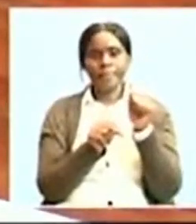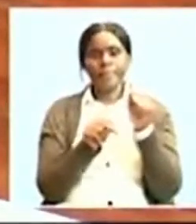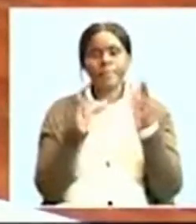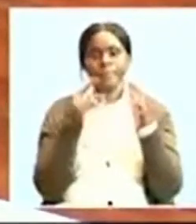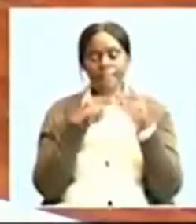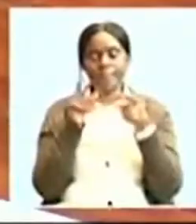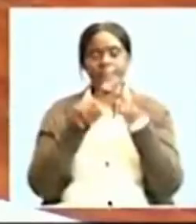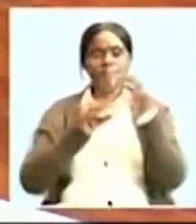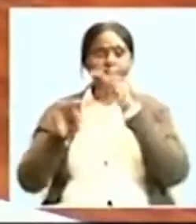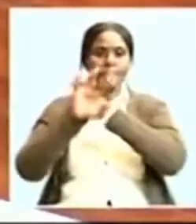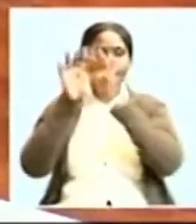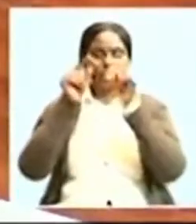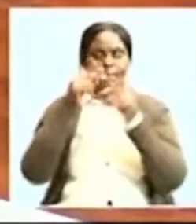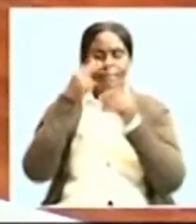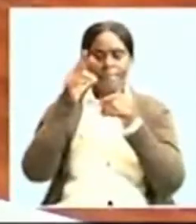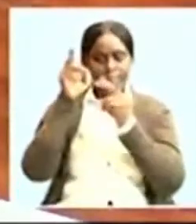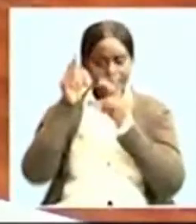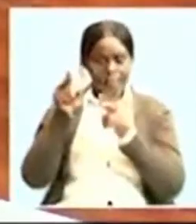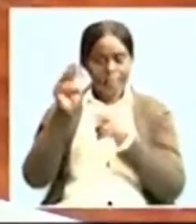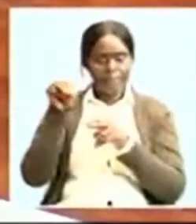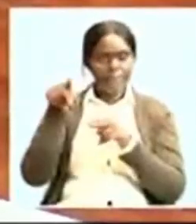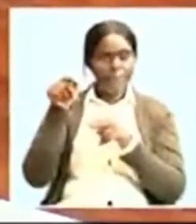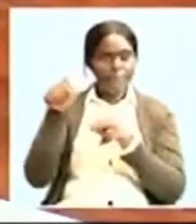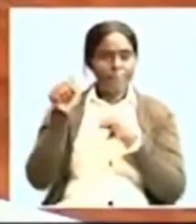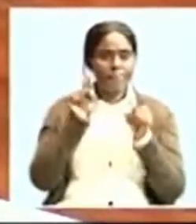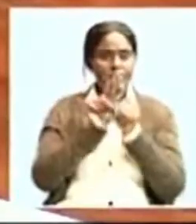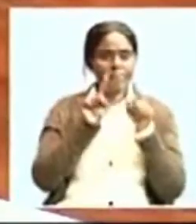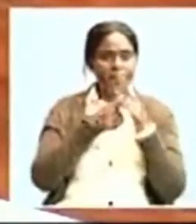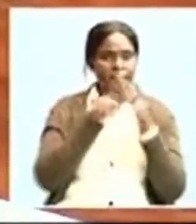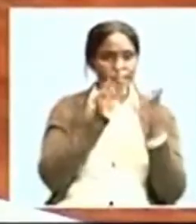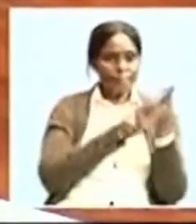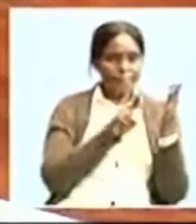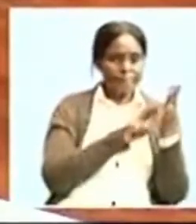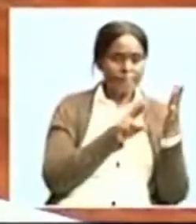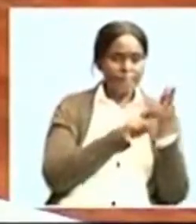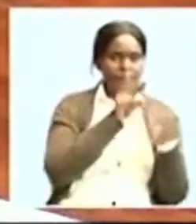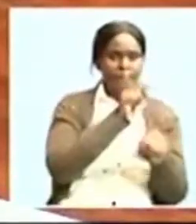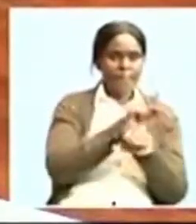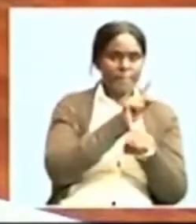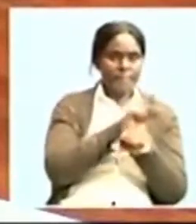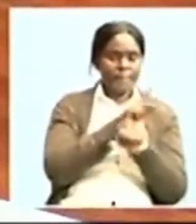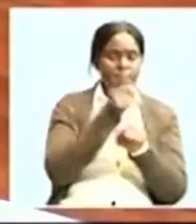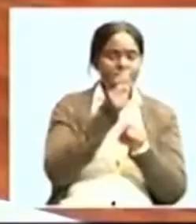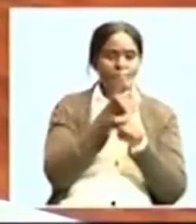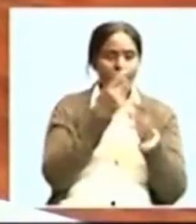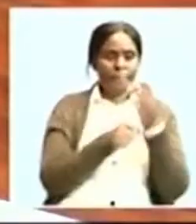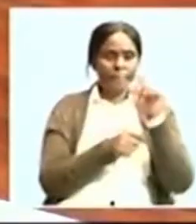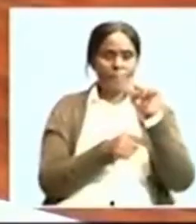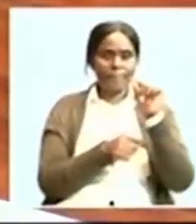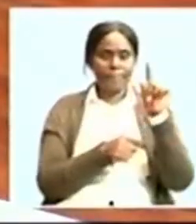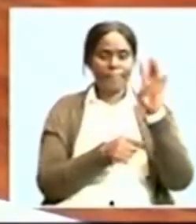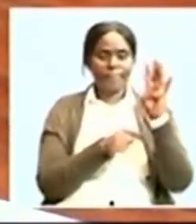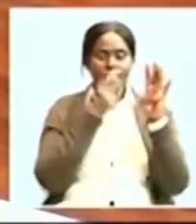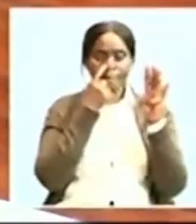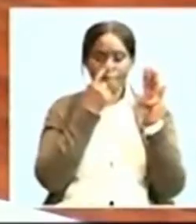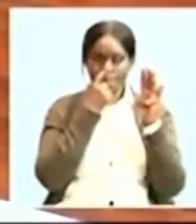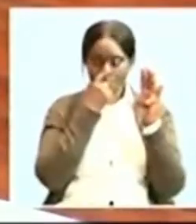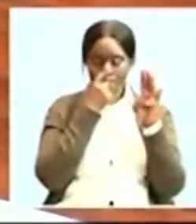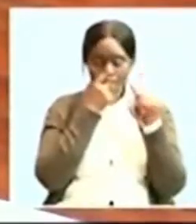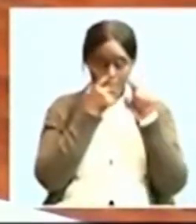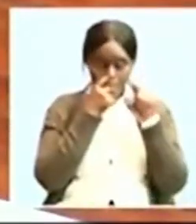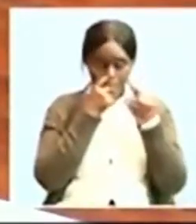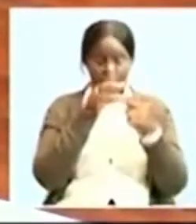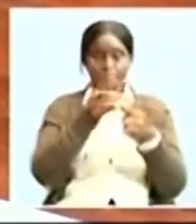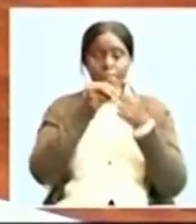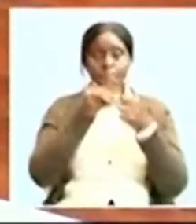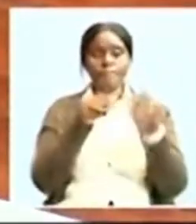me to clarify, I noticed the Honorable Member also started reading projects from 2024. Those